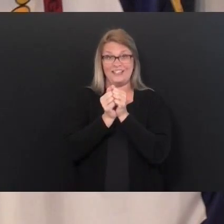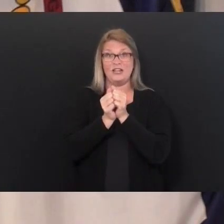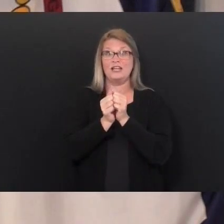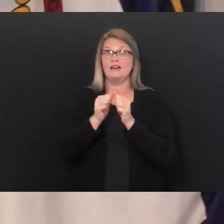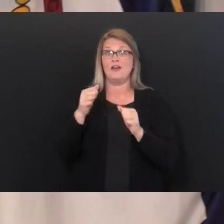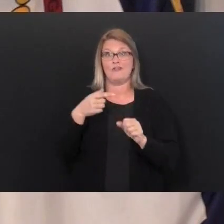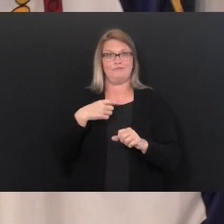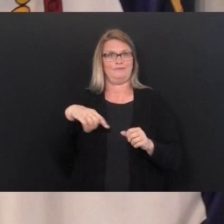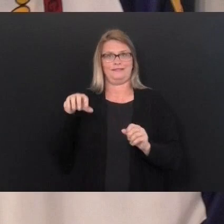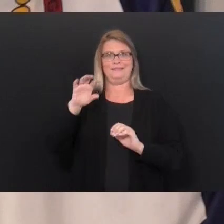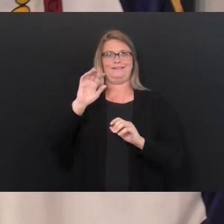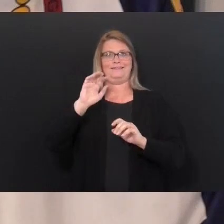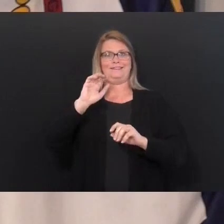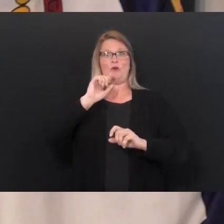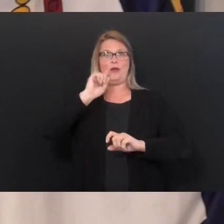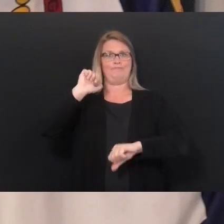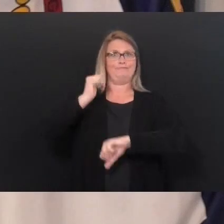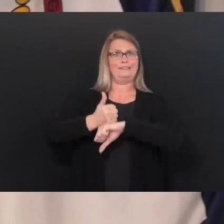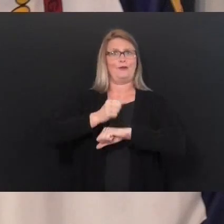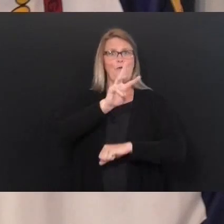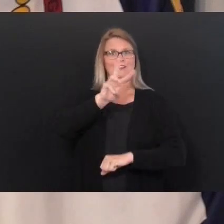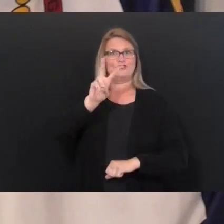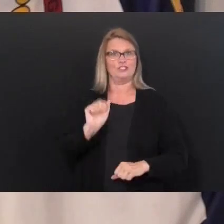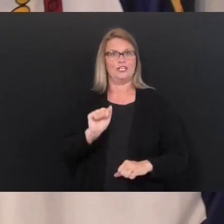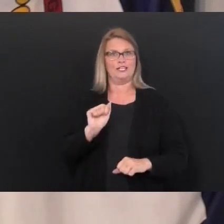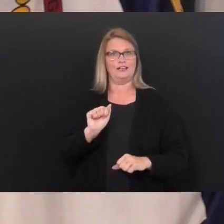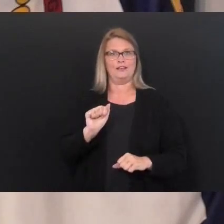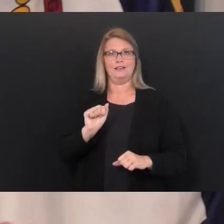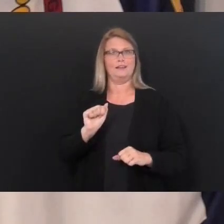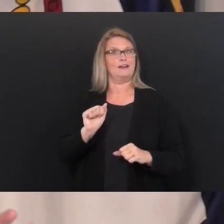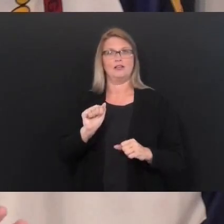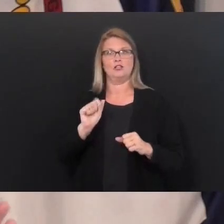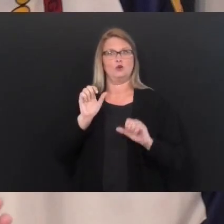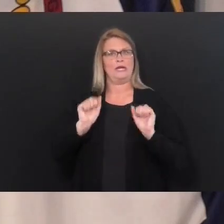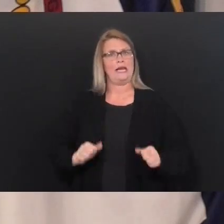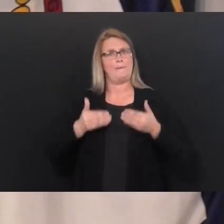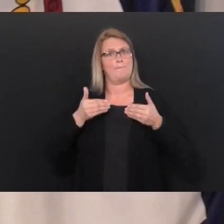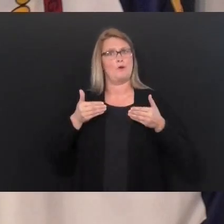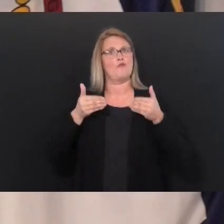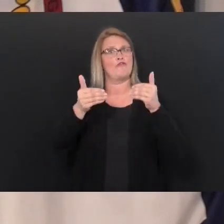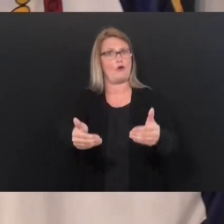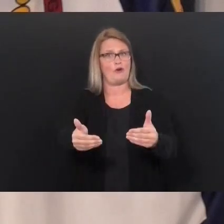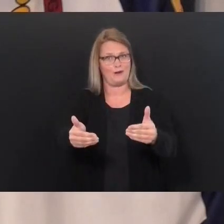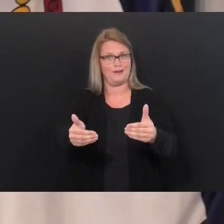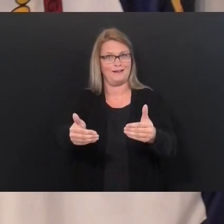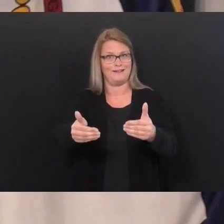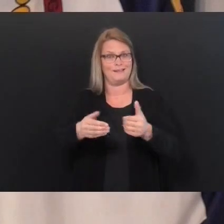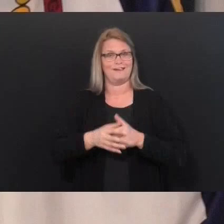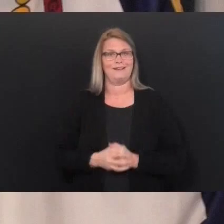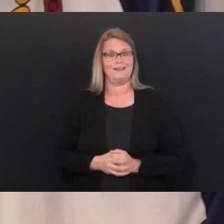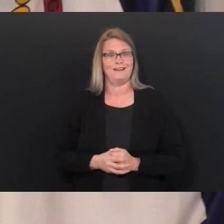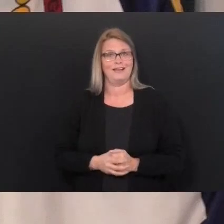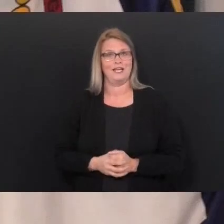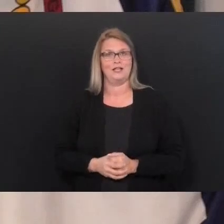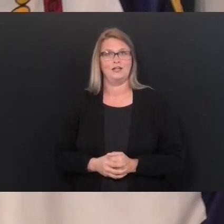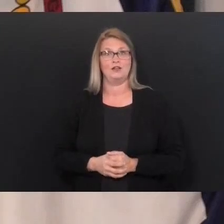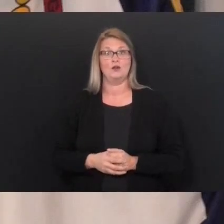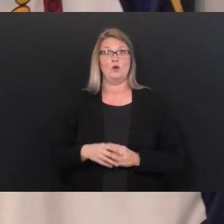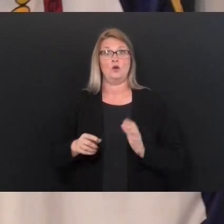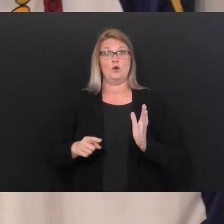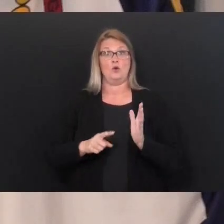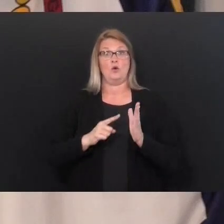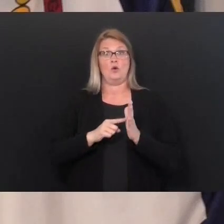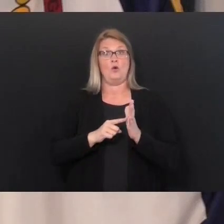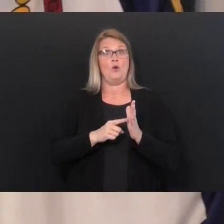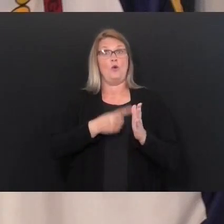be able to create the next miracle right behind the first miracle that we already created. And as we create the